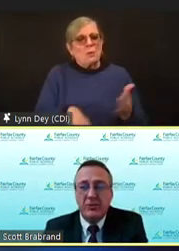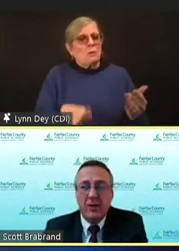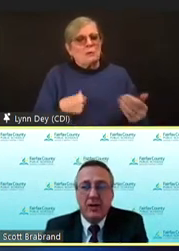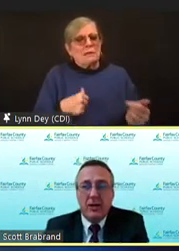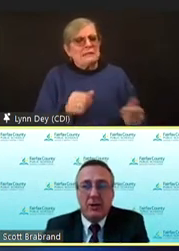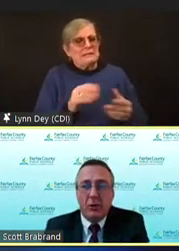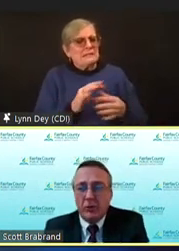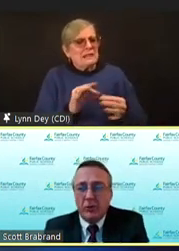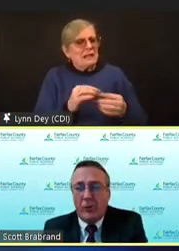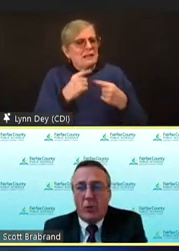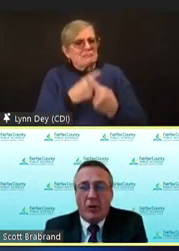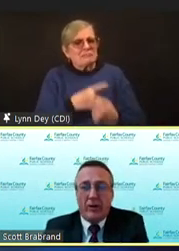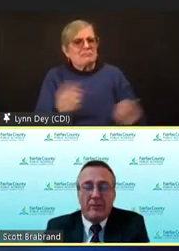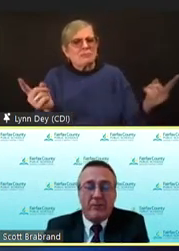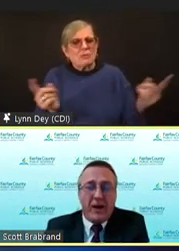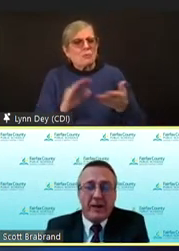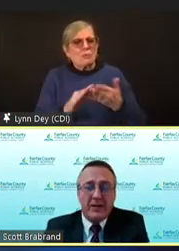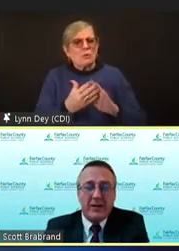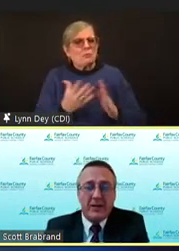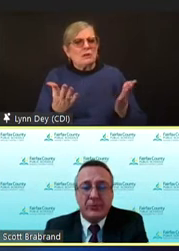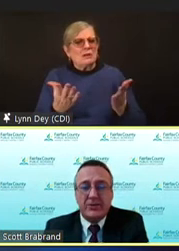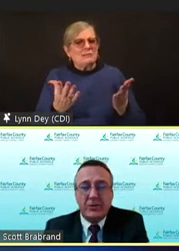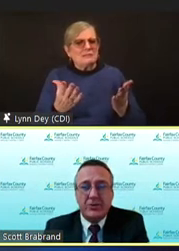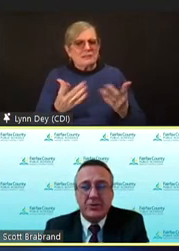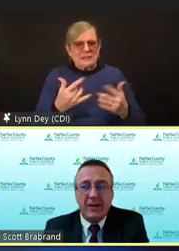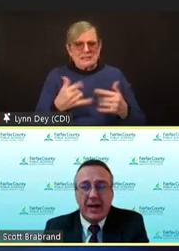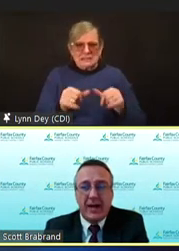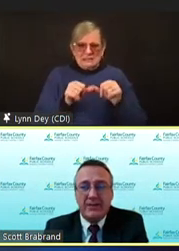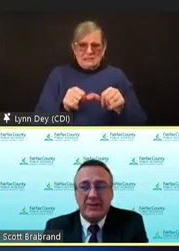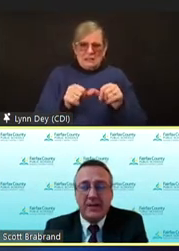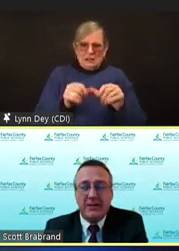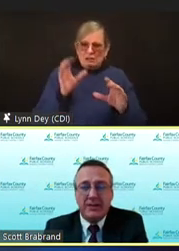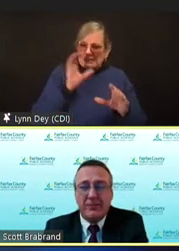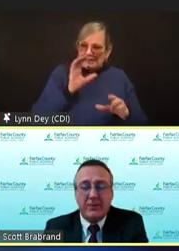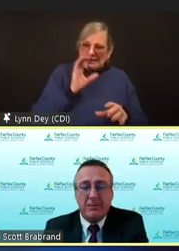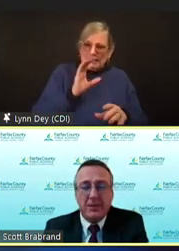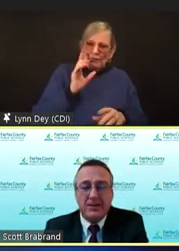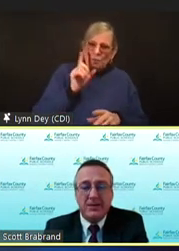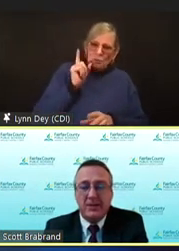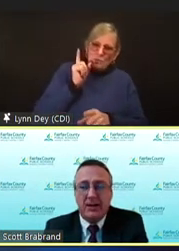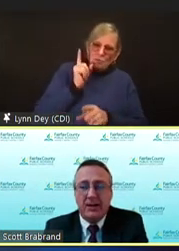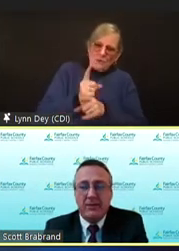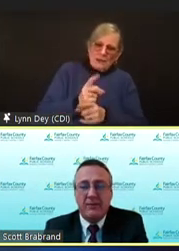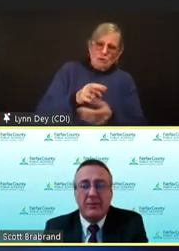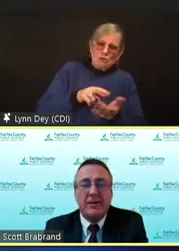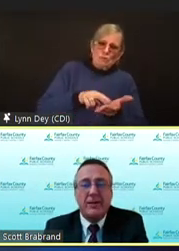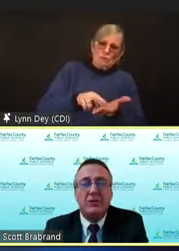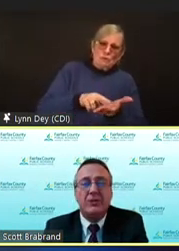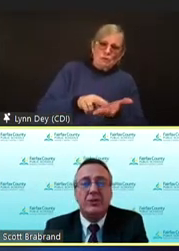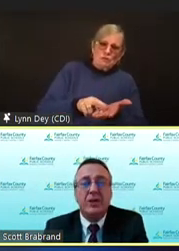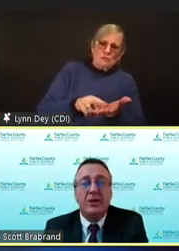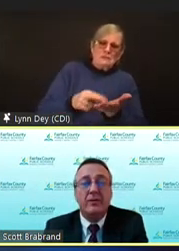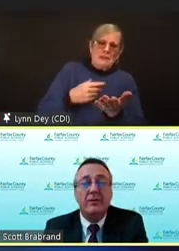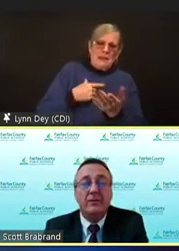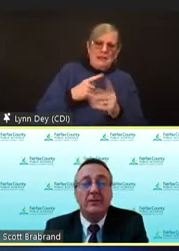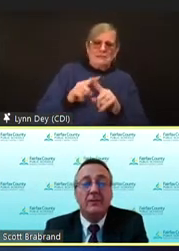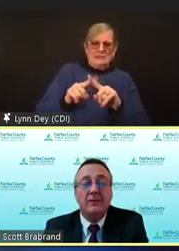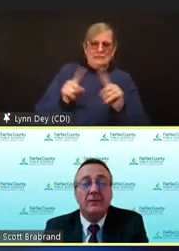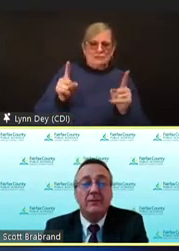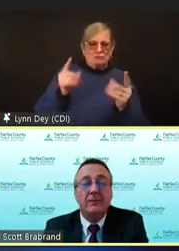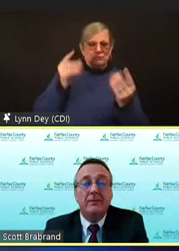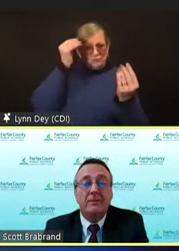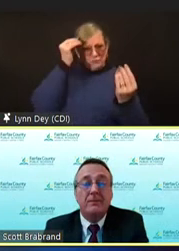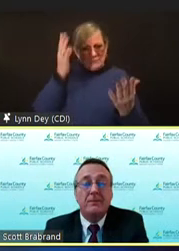to look for and find different research that has different pieces of information to share?